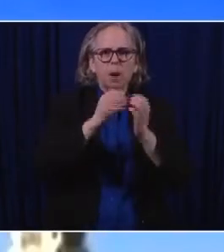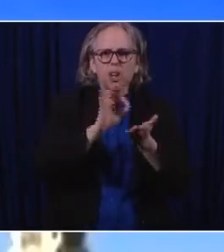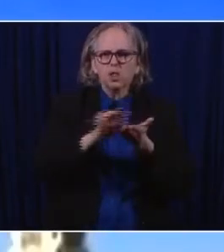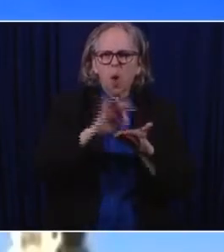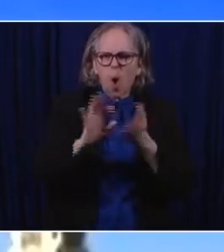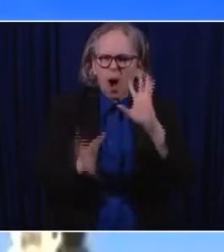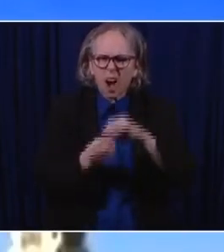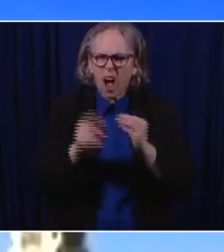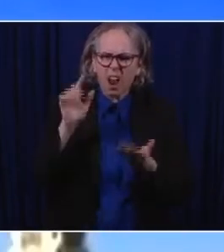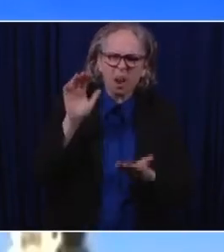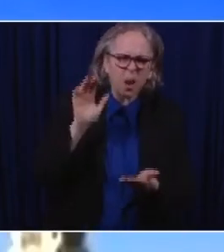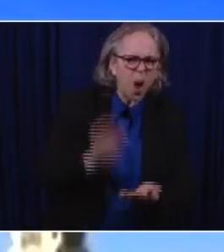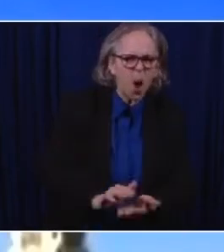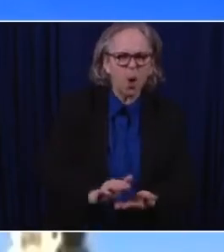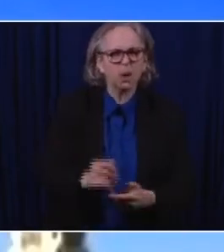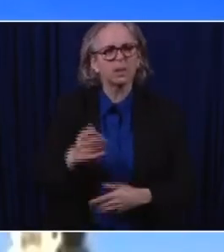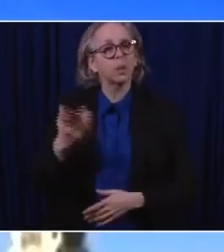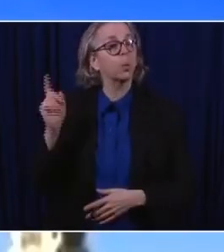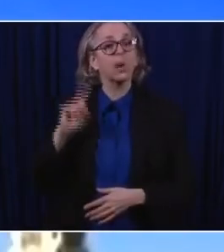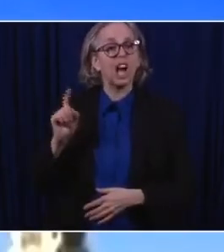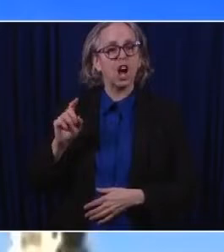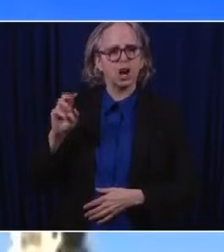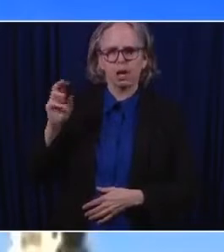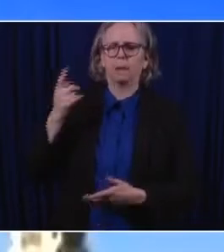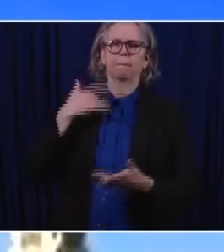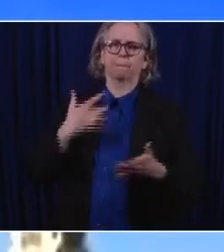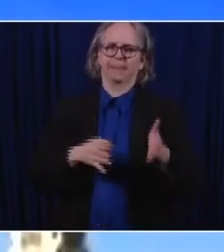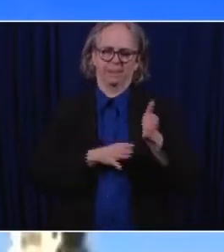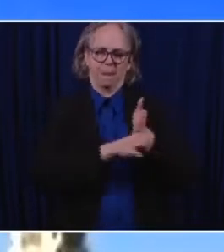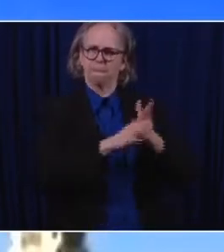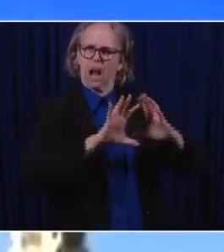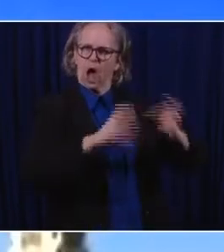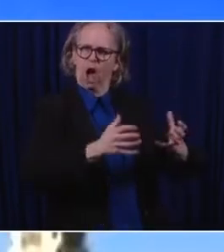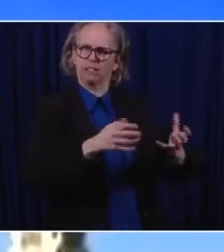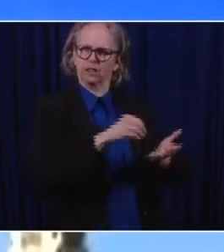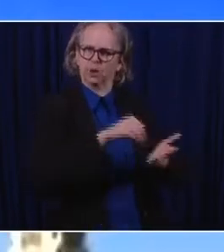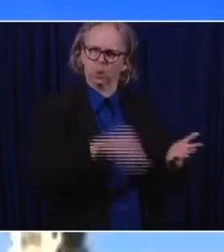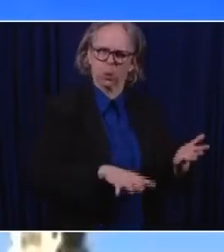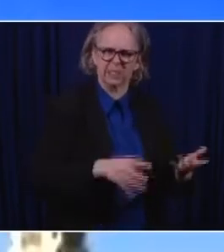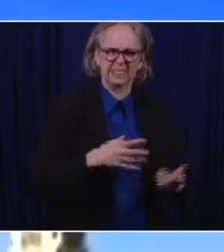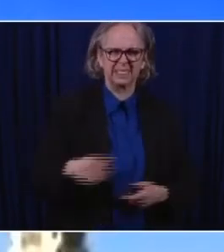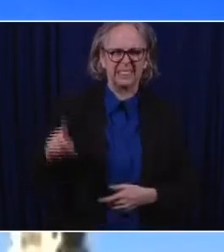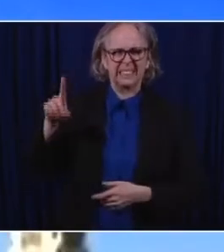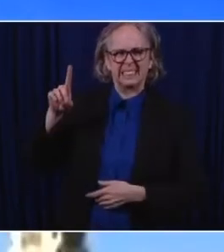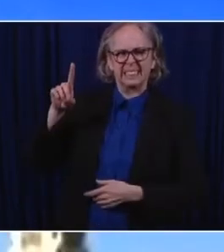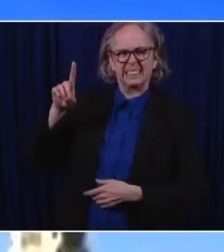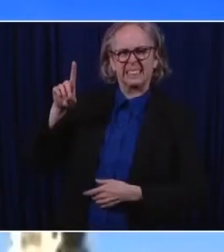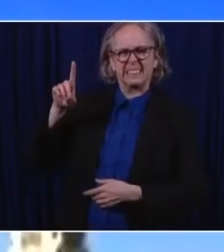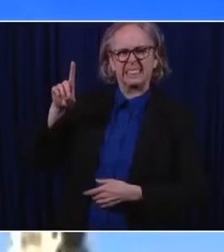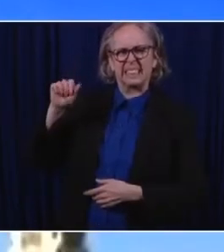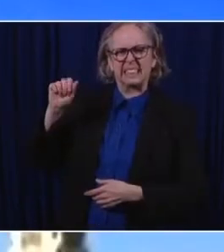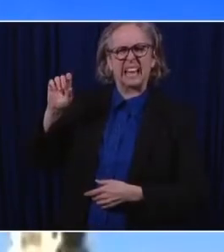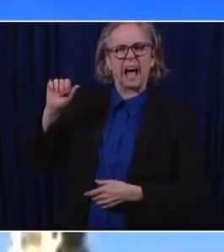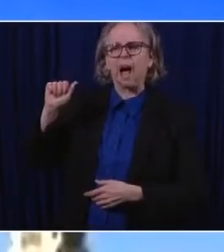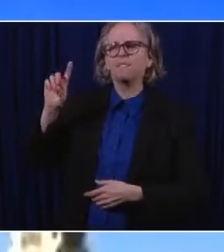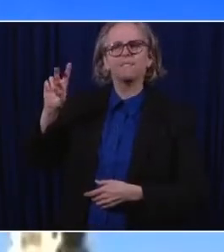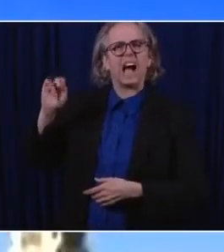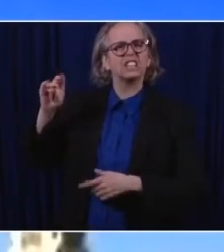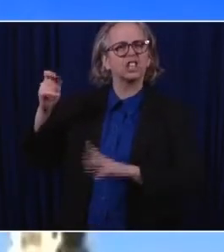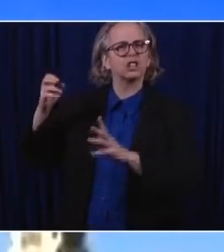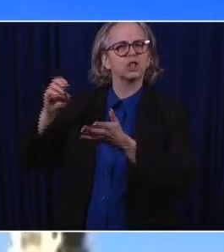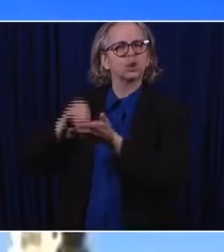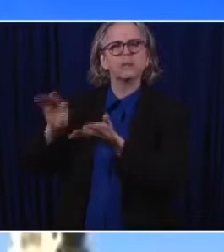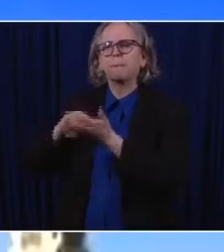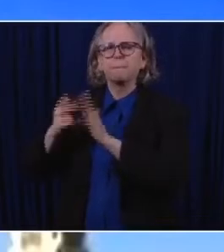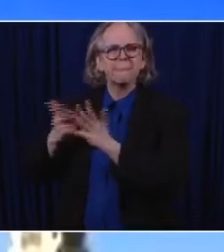disadvantaged students. Let's start with kindergarten. What we saw was about an 8 percentage point increase in those